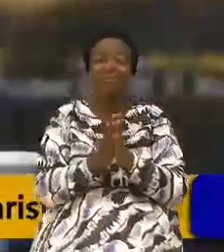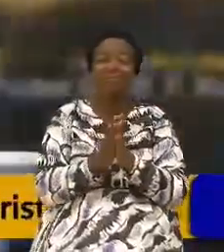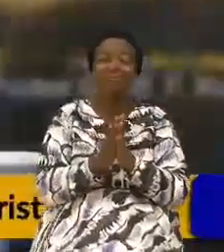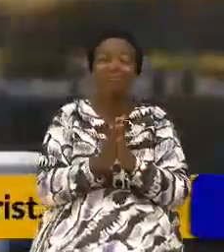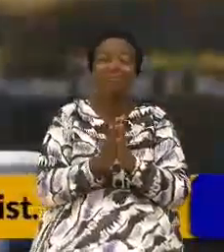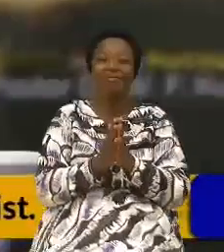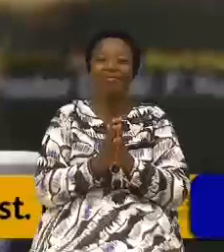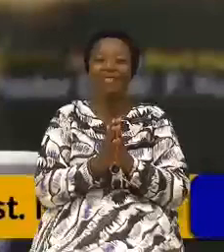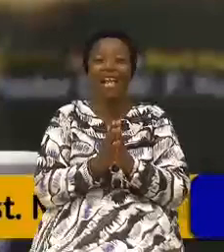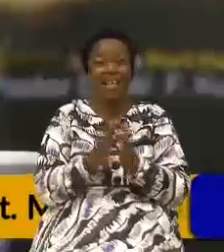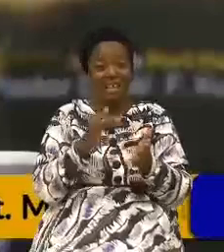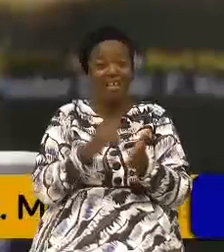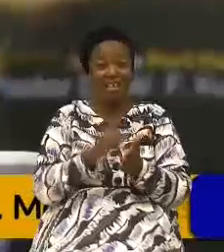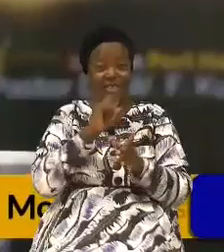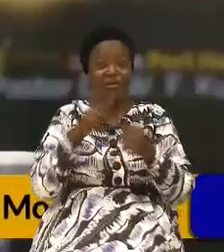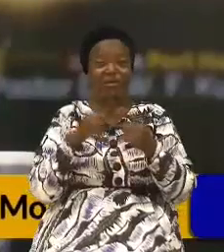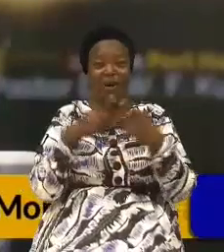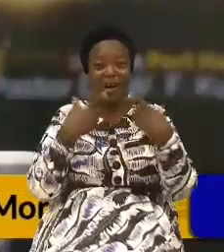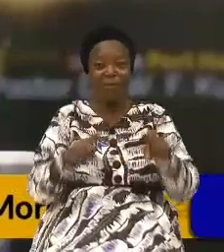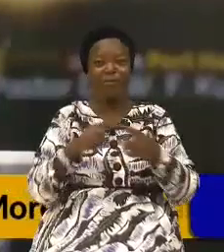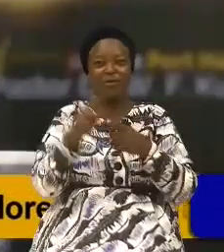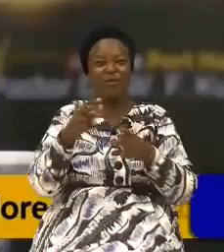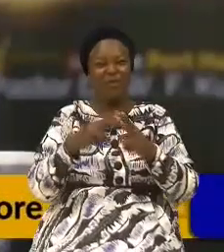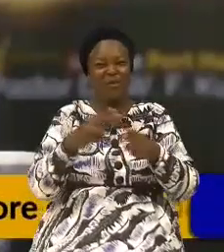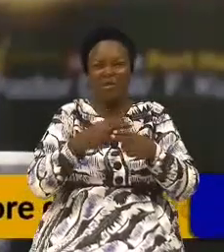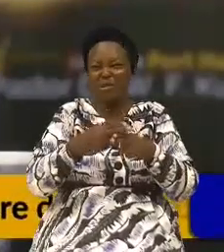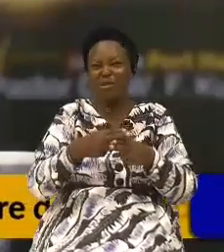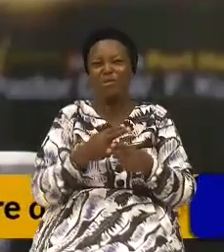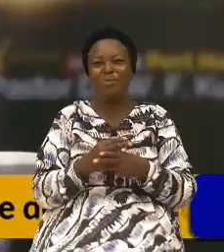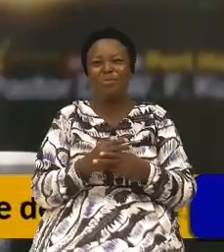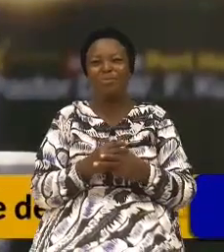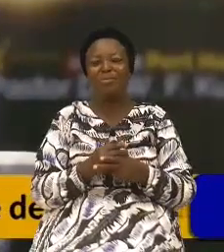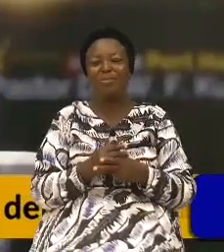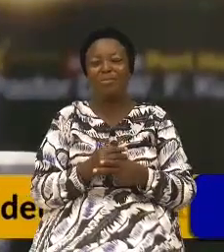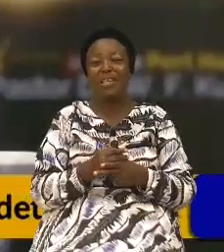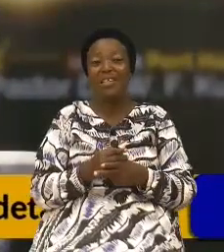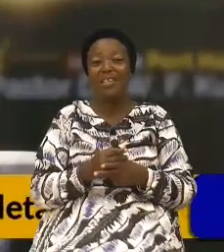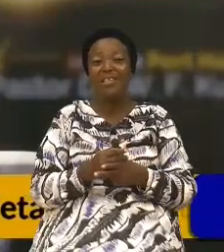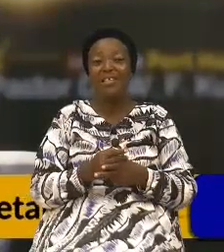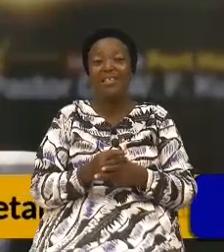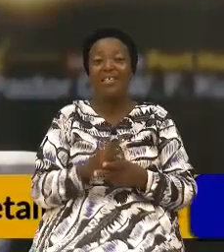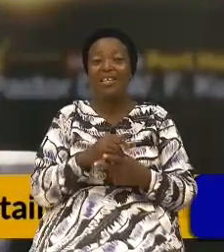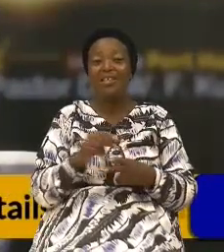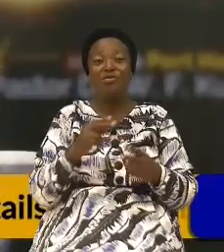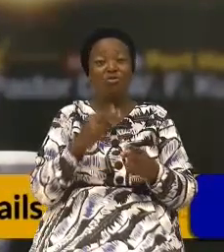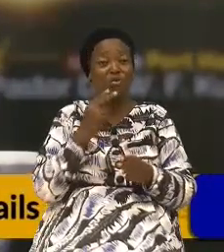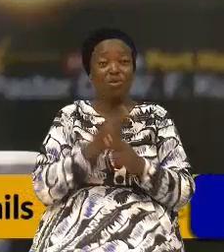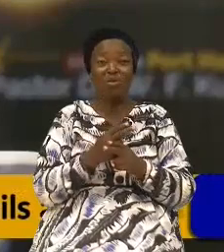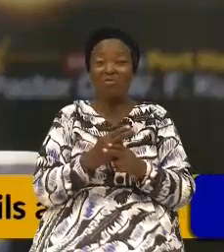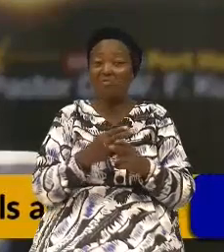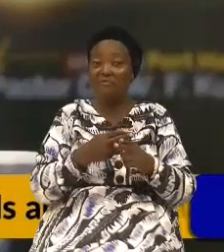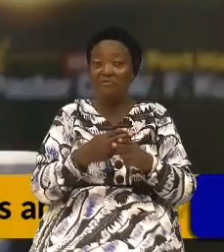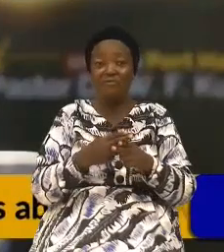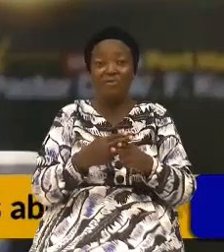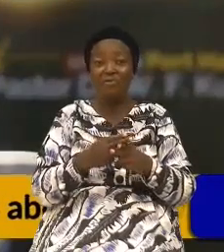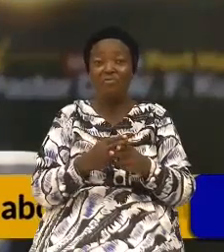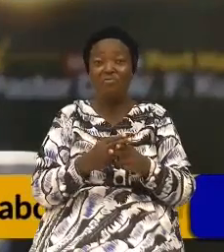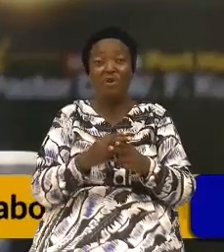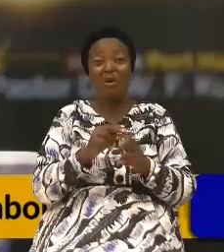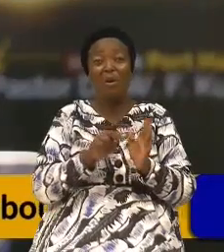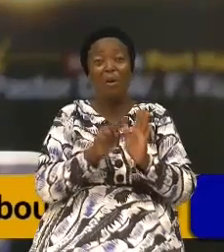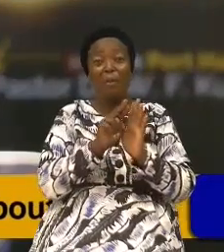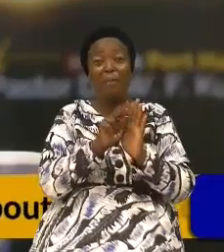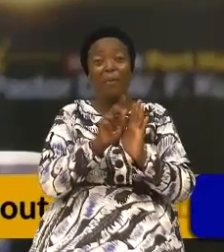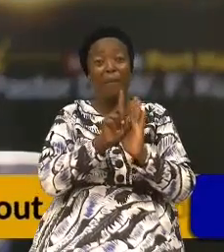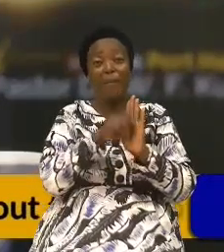is going to happen to you very soon. In some few minutes' time, the showers will be